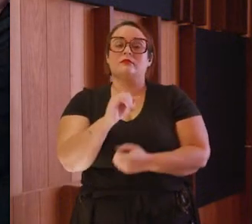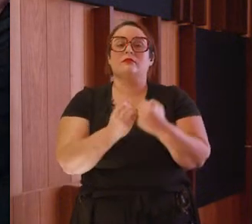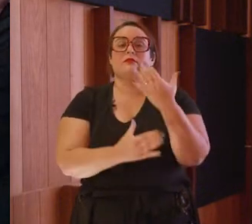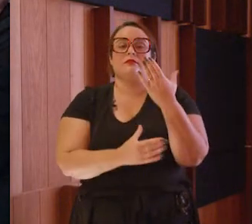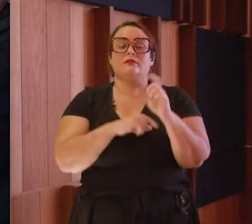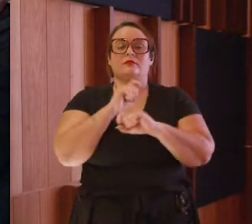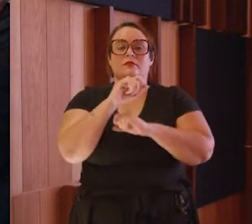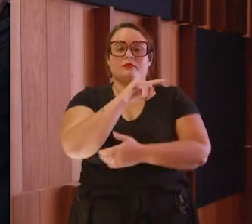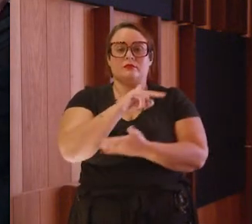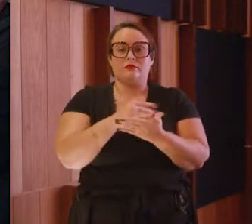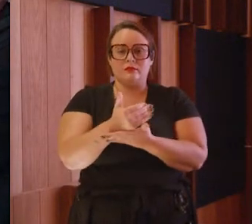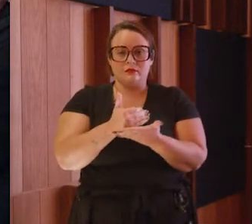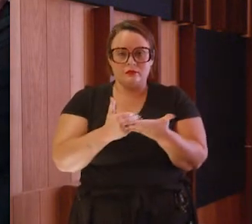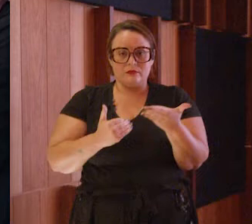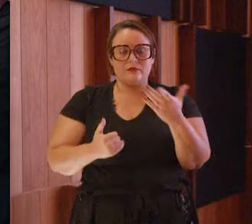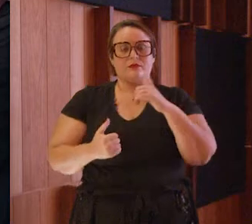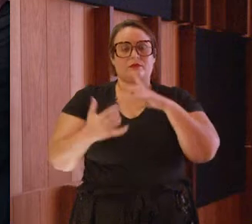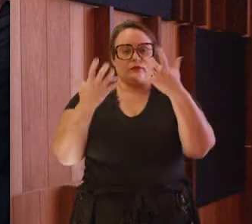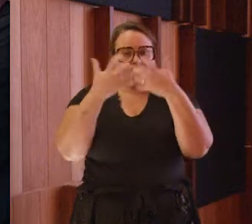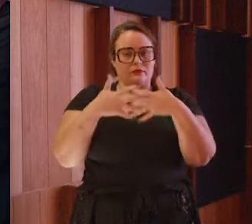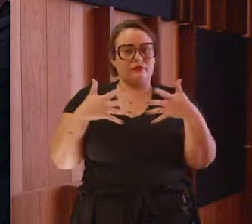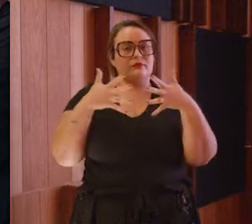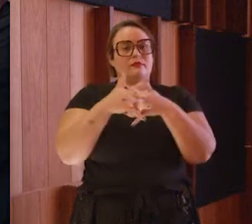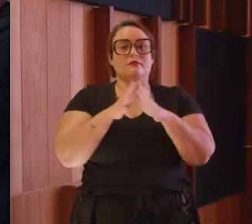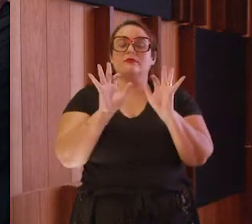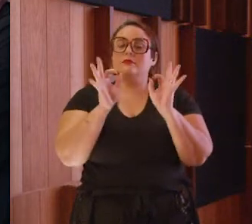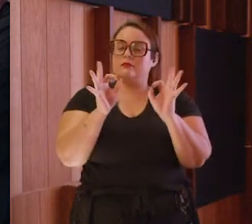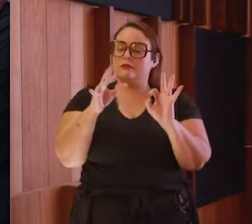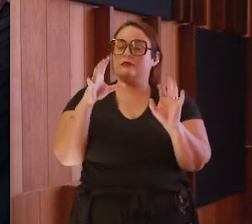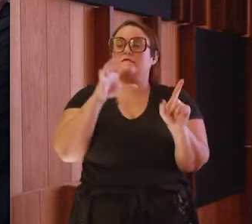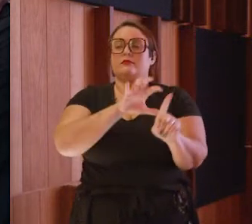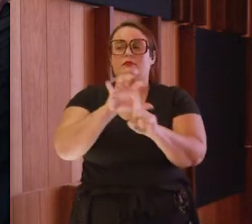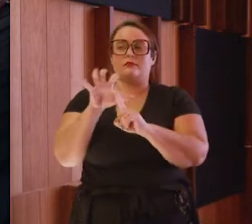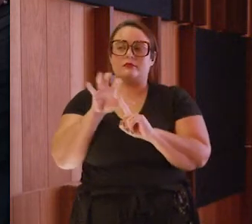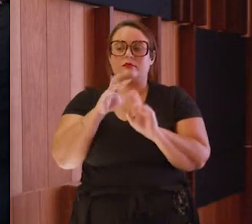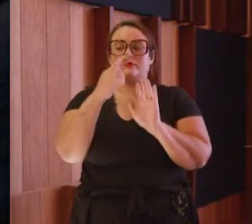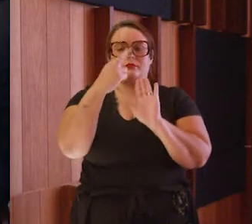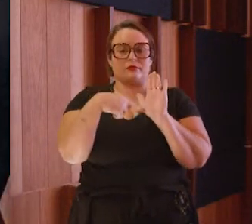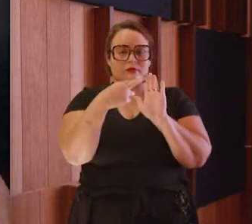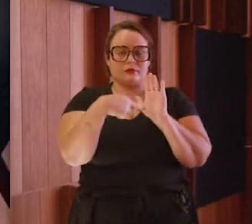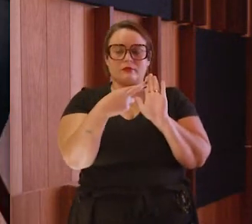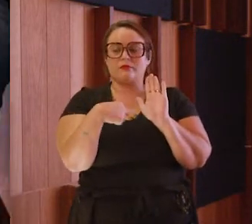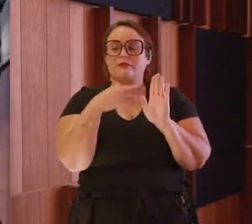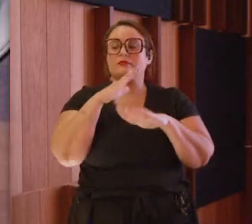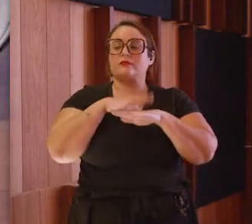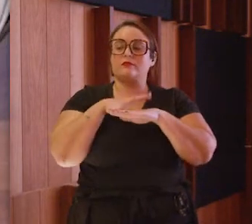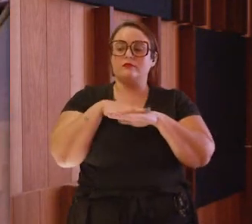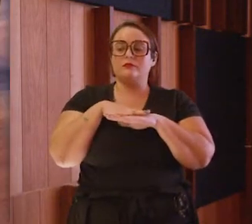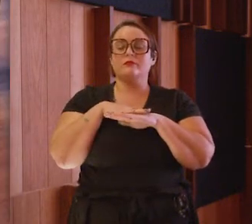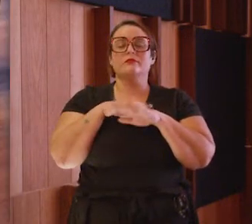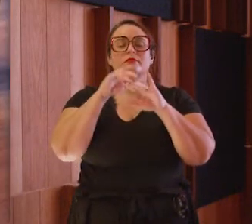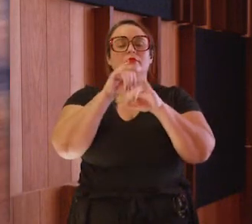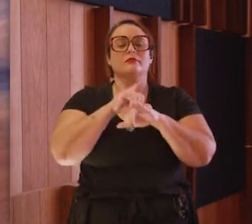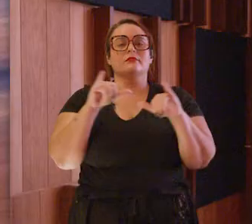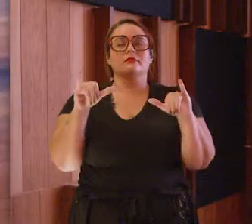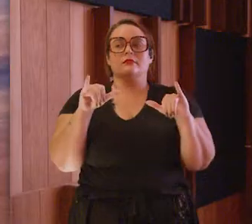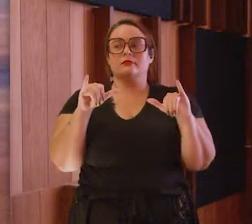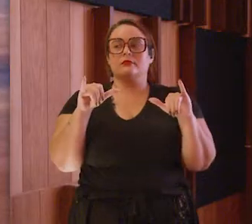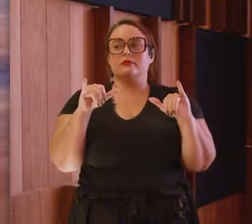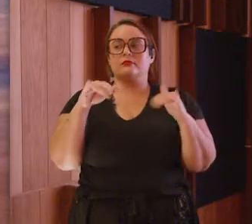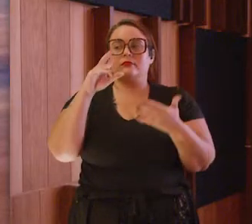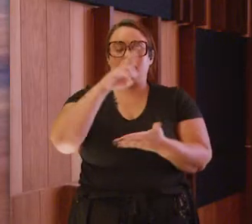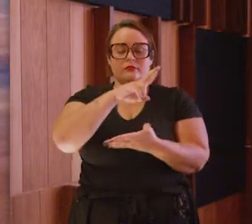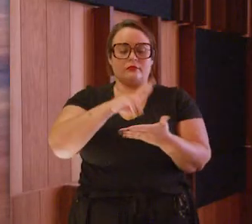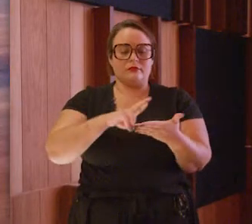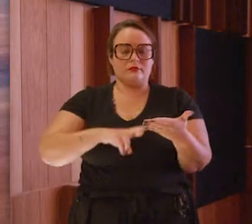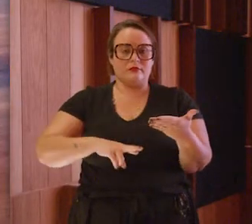to country-by-country reporting because that's the basis for the transitional safe harbor. One other point that I want to mention is